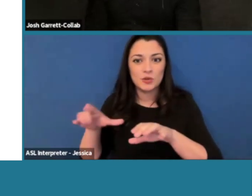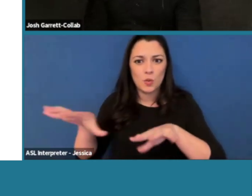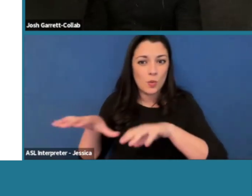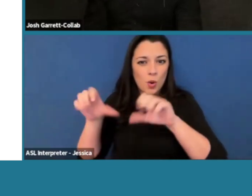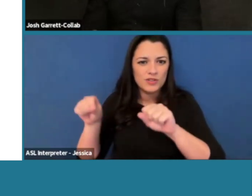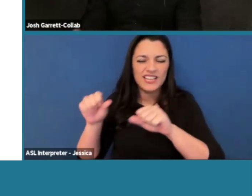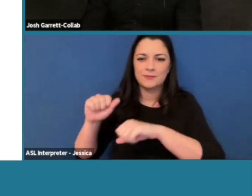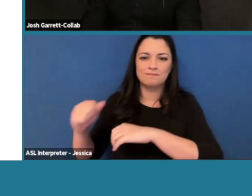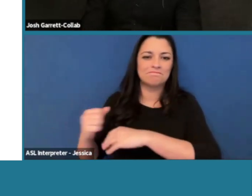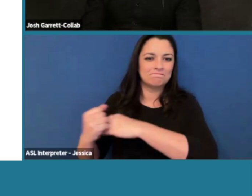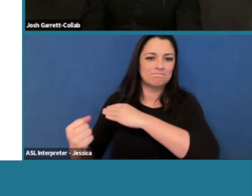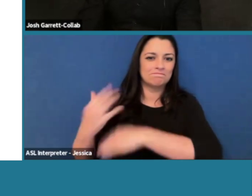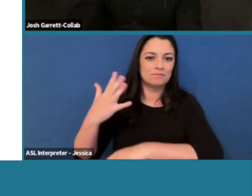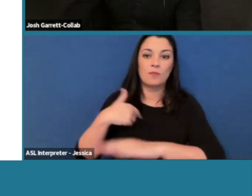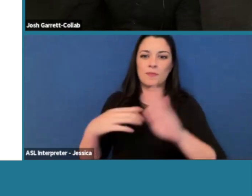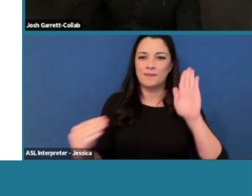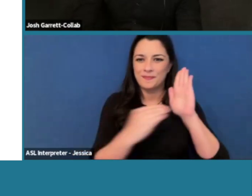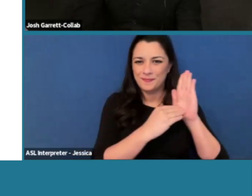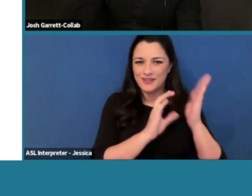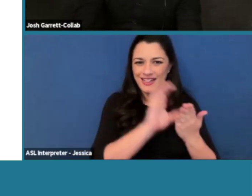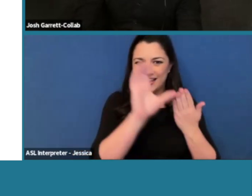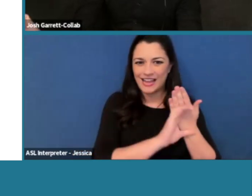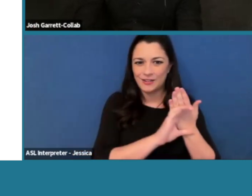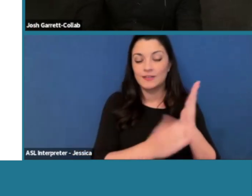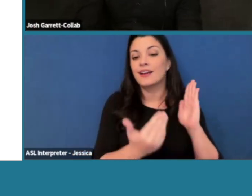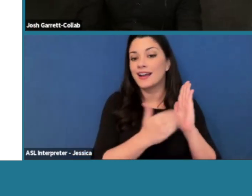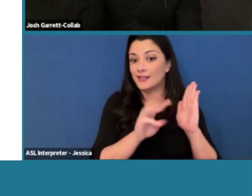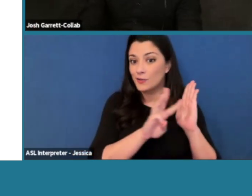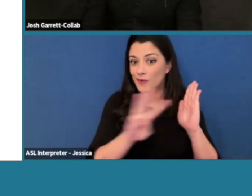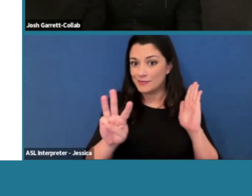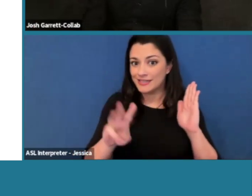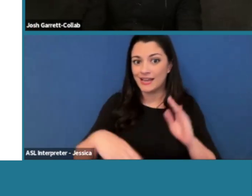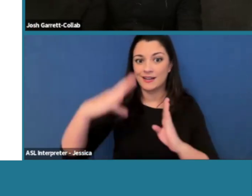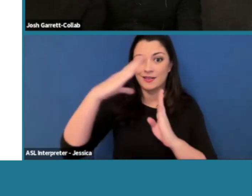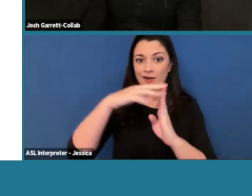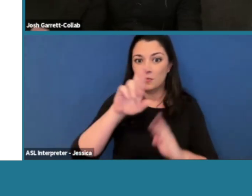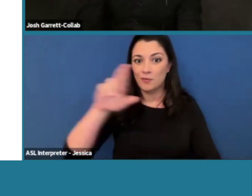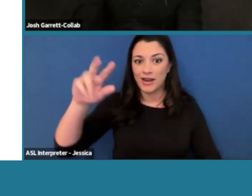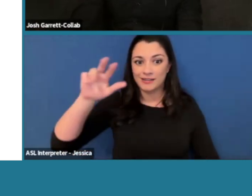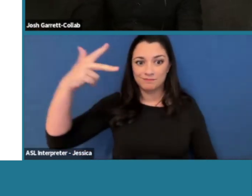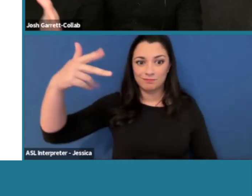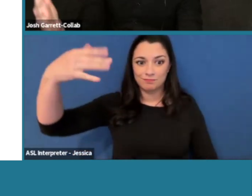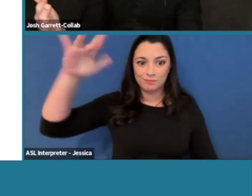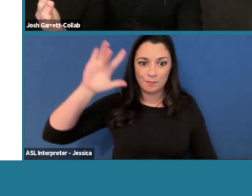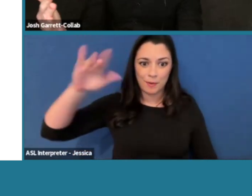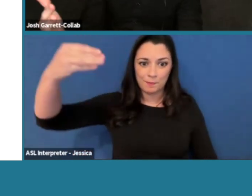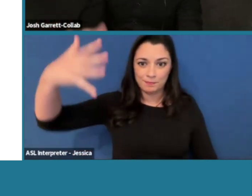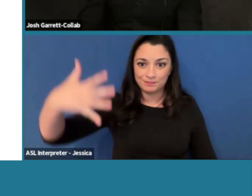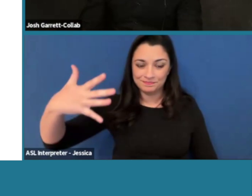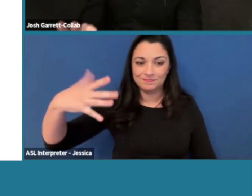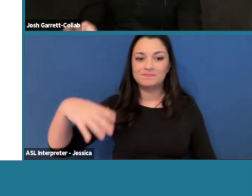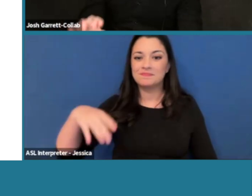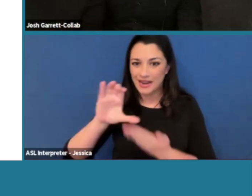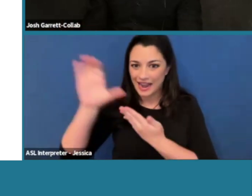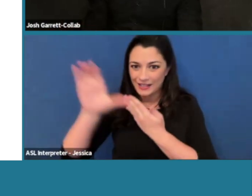to the calendar, again, right on our website, top right-hand corner, click access calendar. It will take you there. And as you scroll down the page,